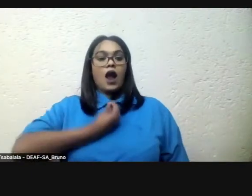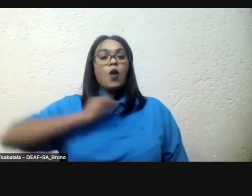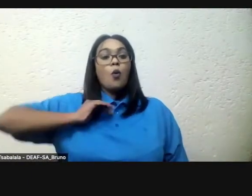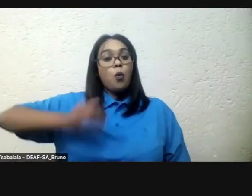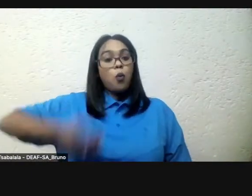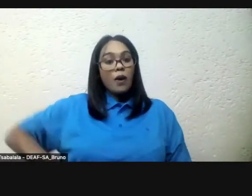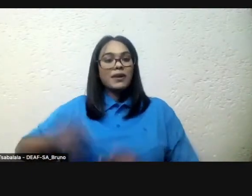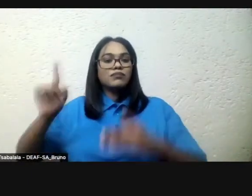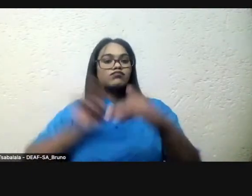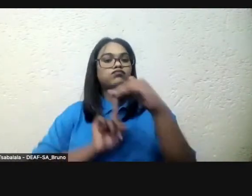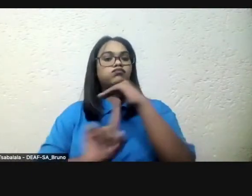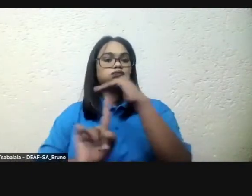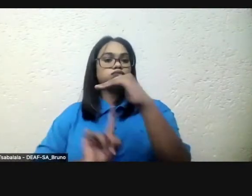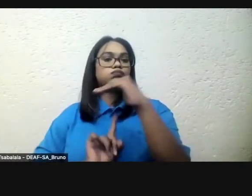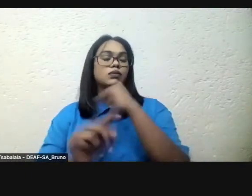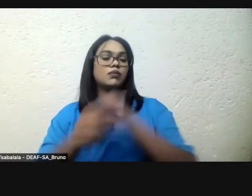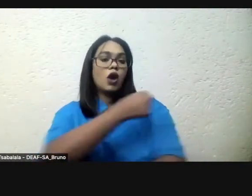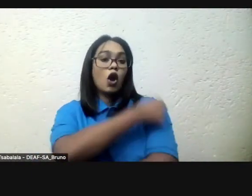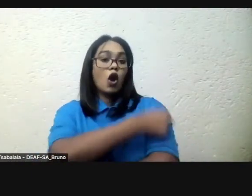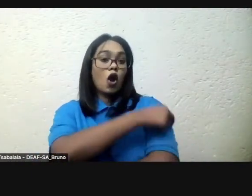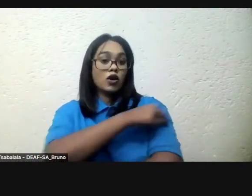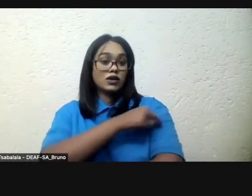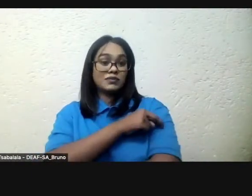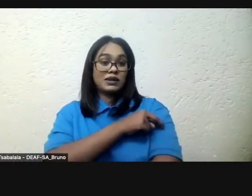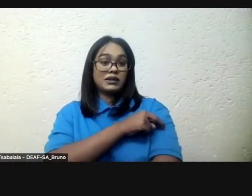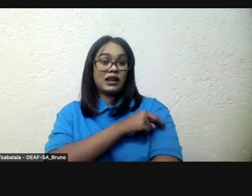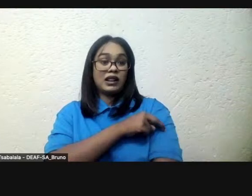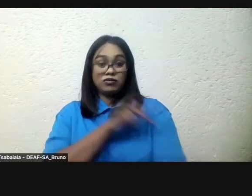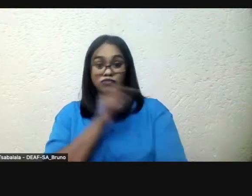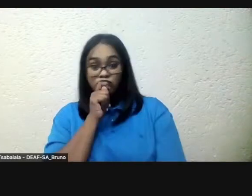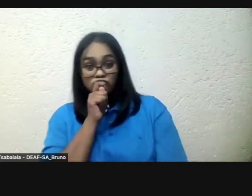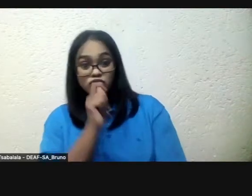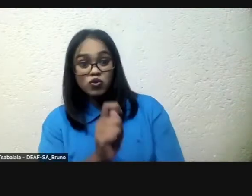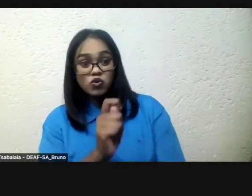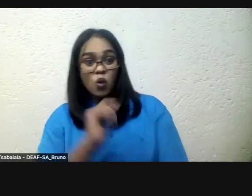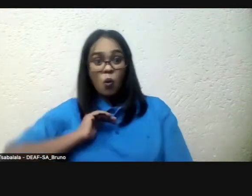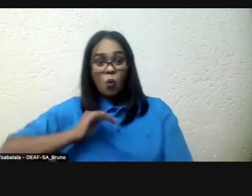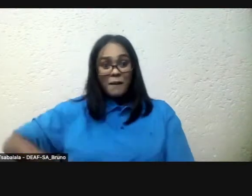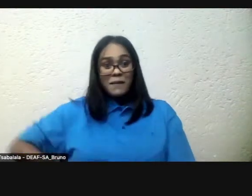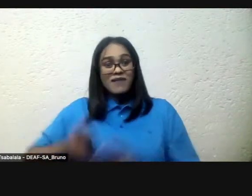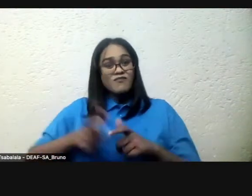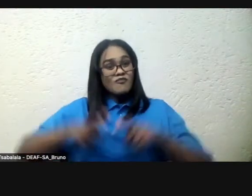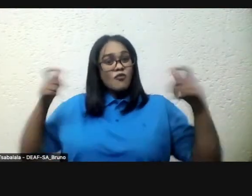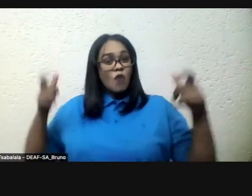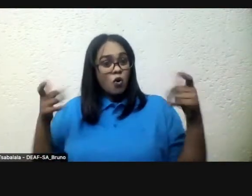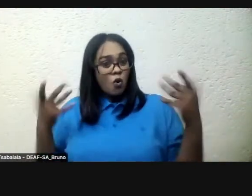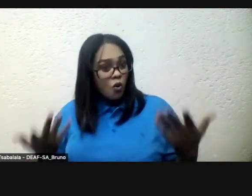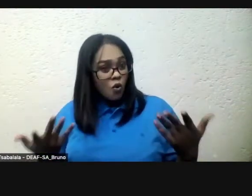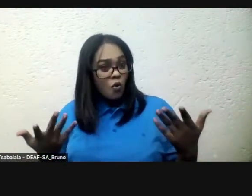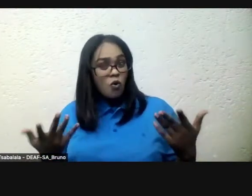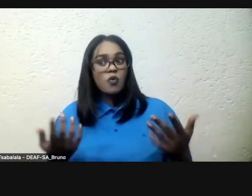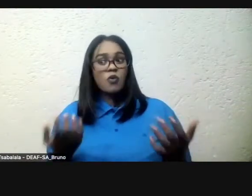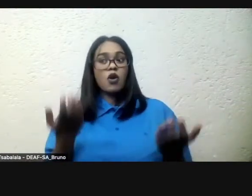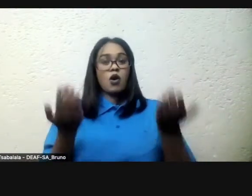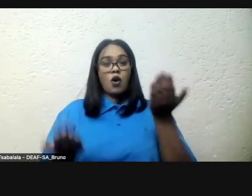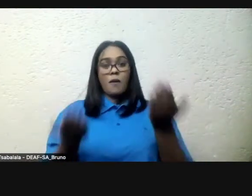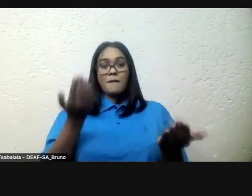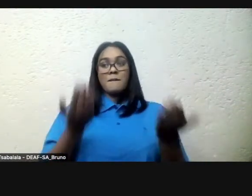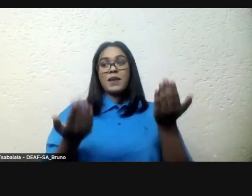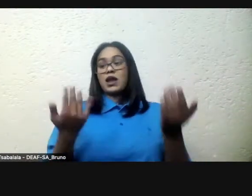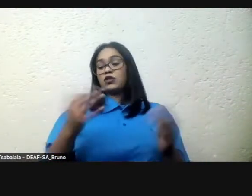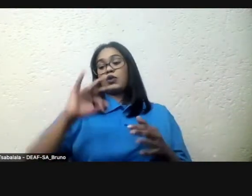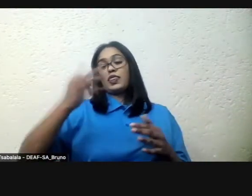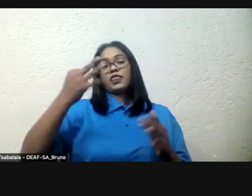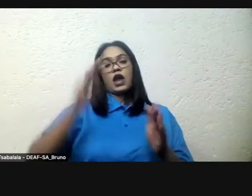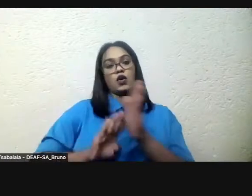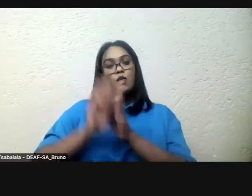last wave. Is this correct? If so, why do you think this is the case? Another question is